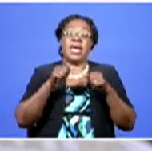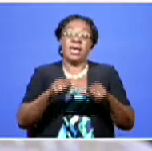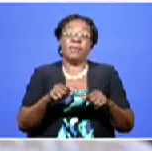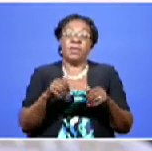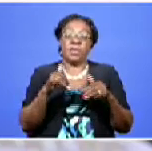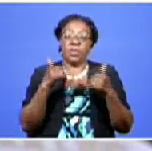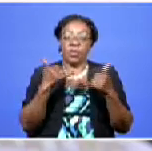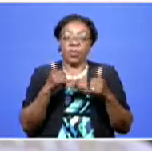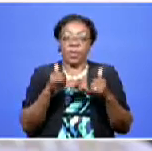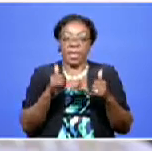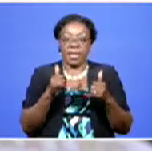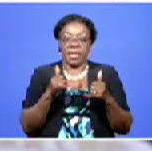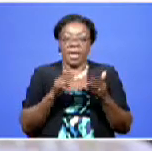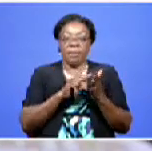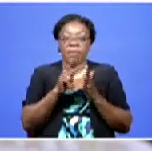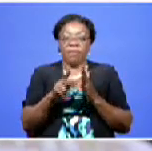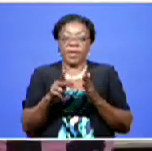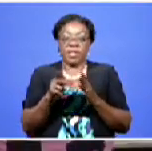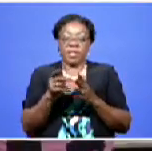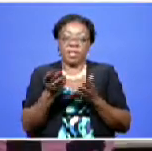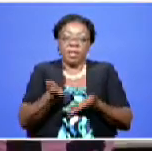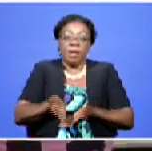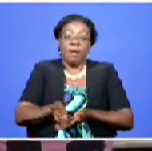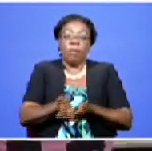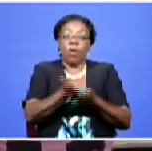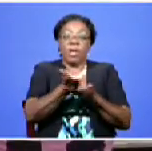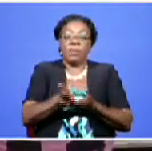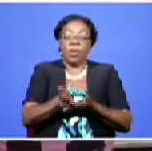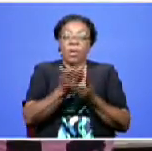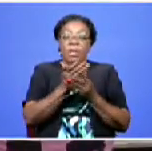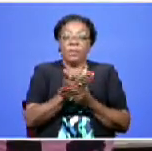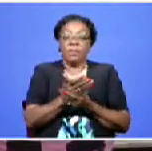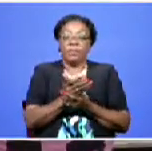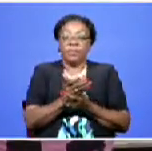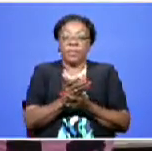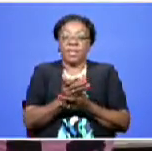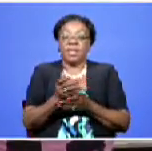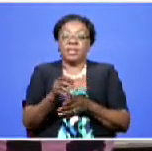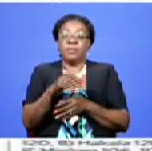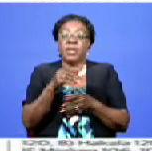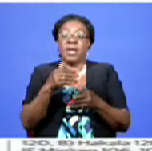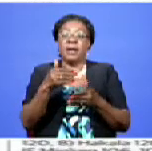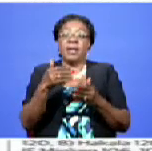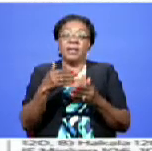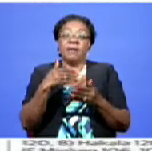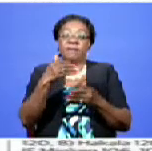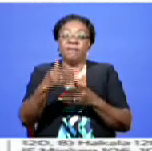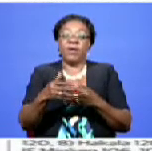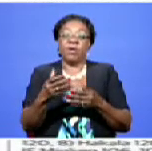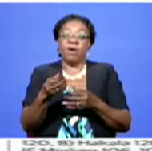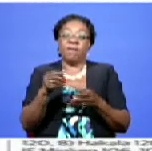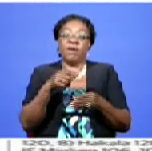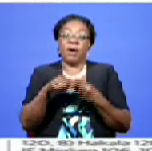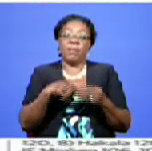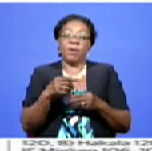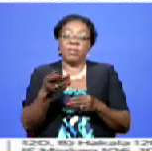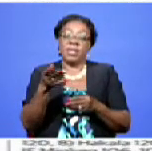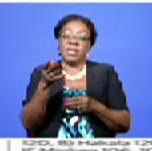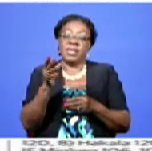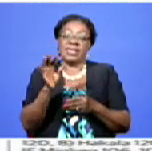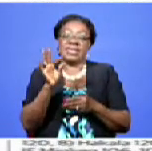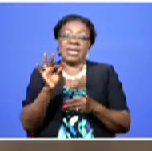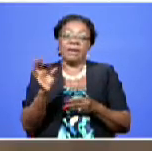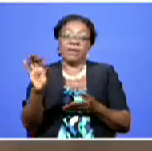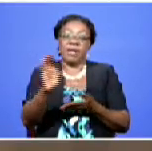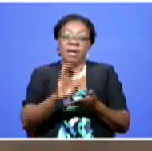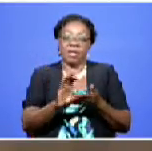people. I think the most people that I played in front of was probably about 700 people. It gives me the excitement to know